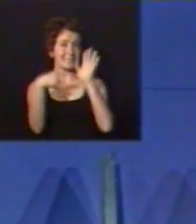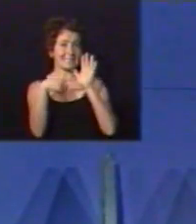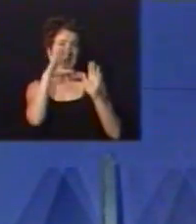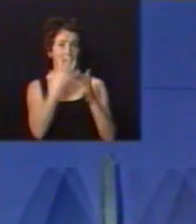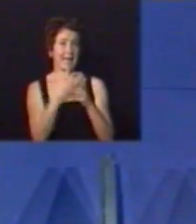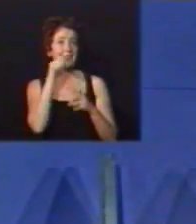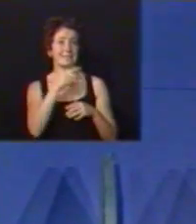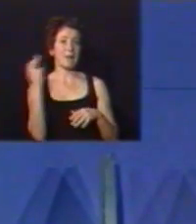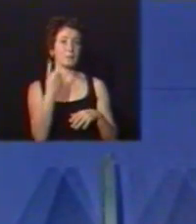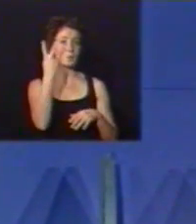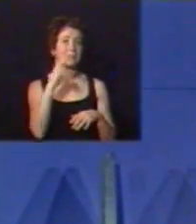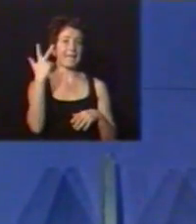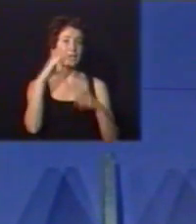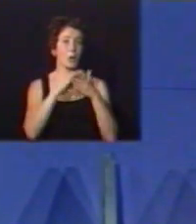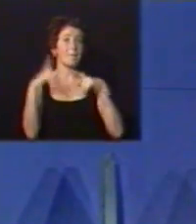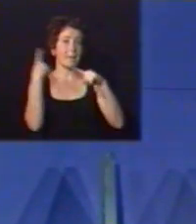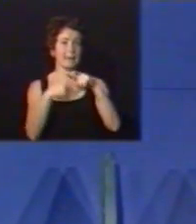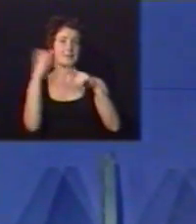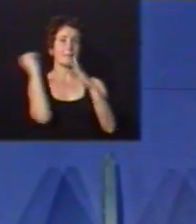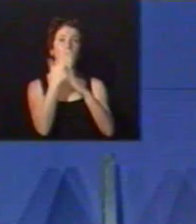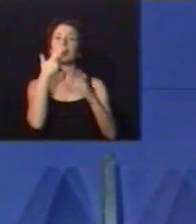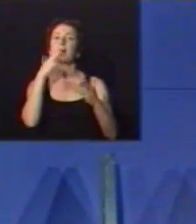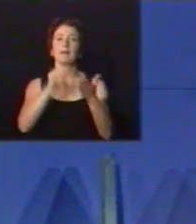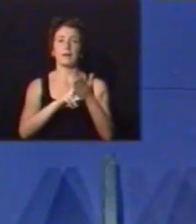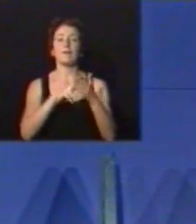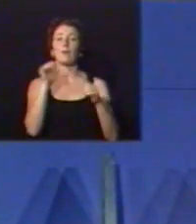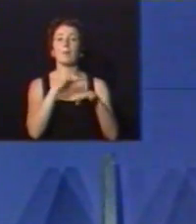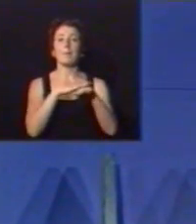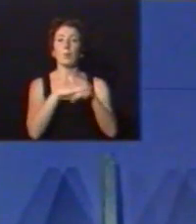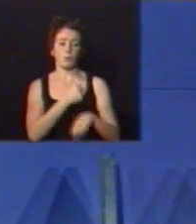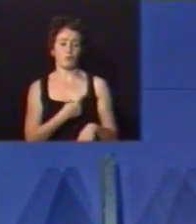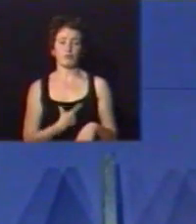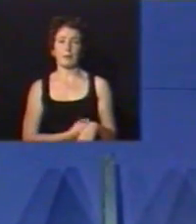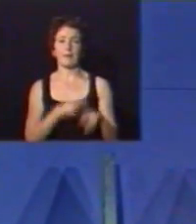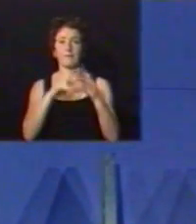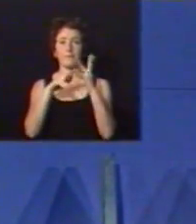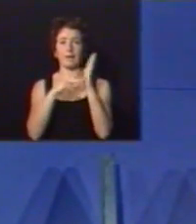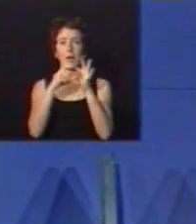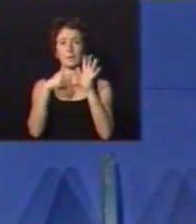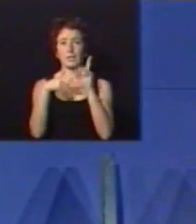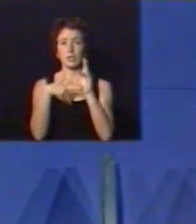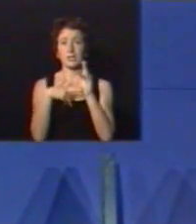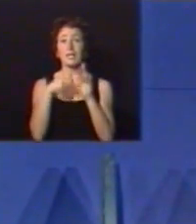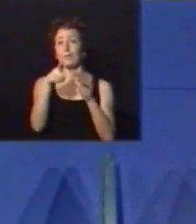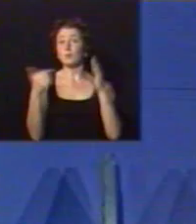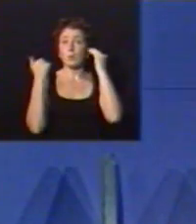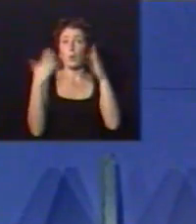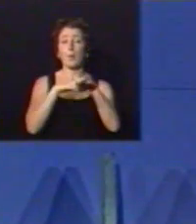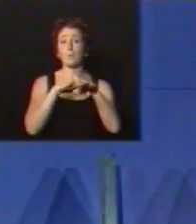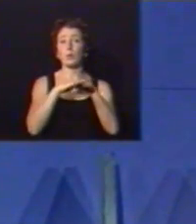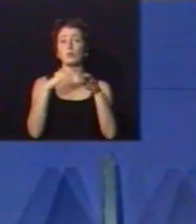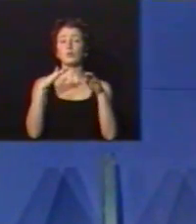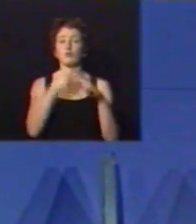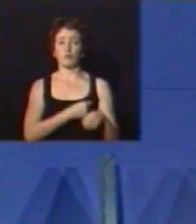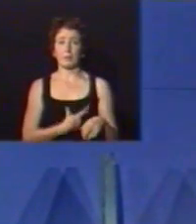for $28 plus postage from the Blue Ribbon Foundation. For those of you that don't know, the Blue Ribbon Foundation was established to